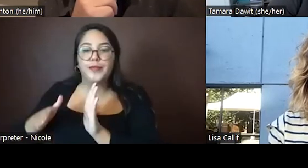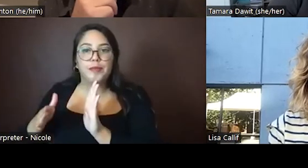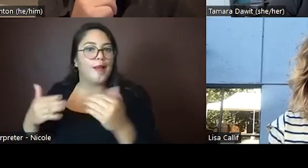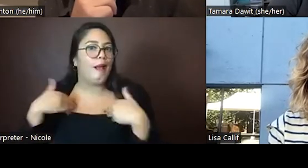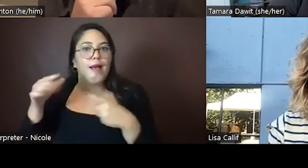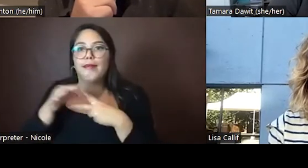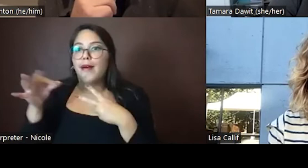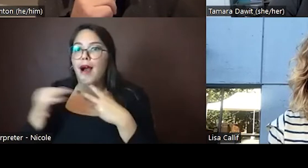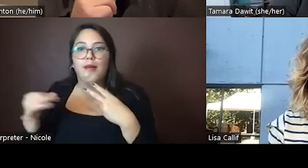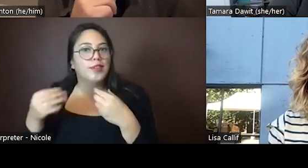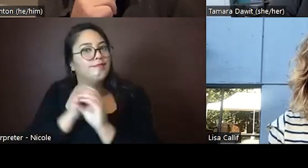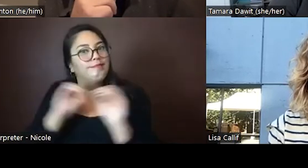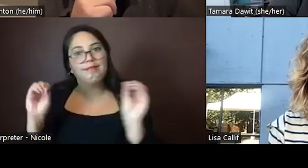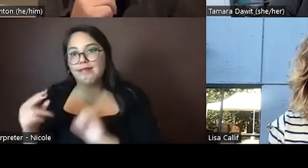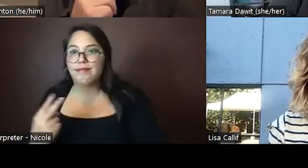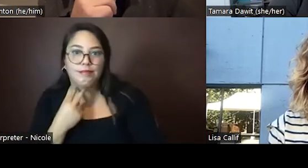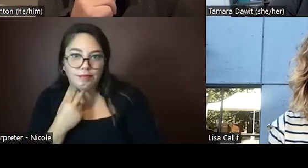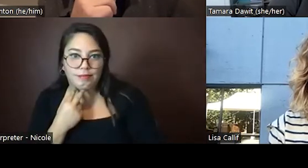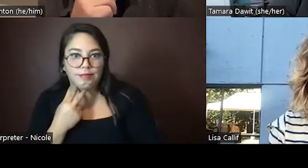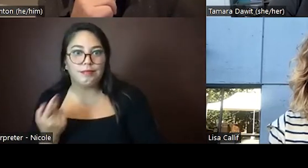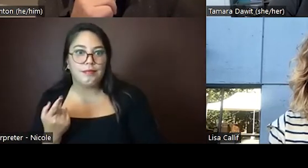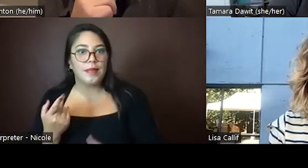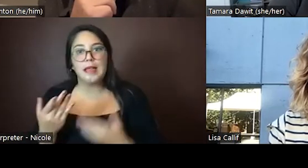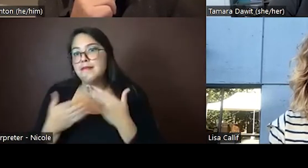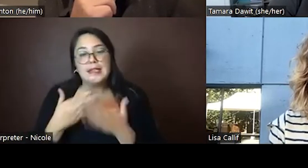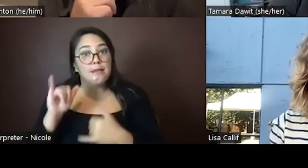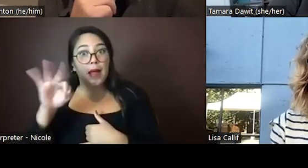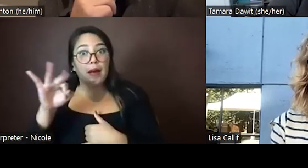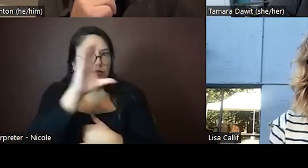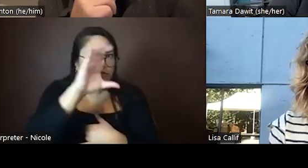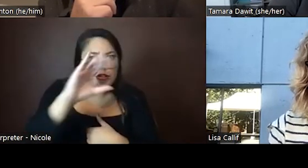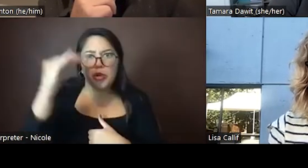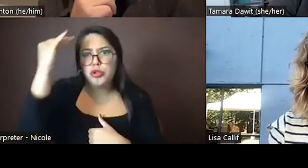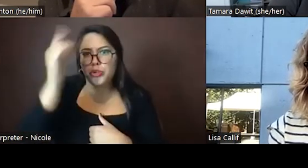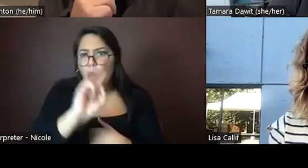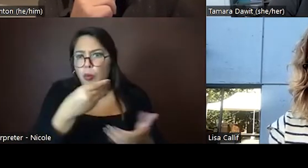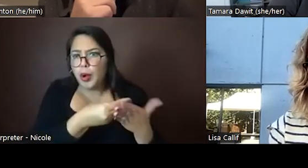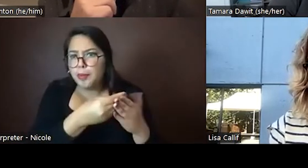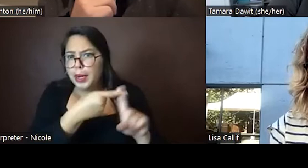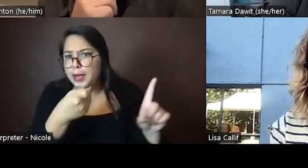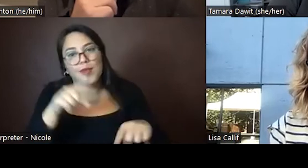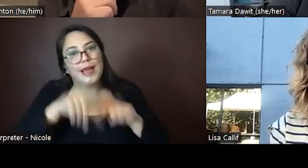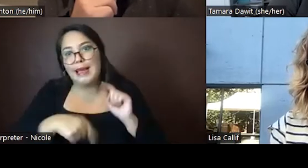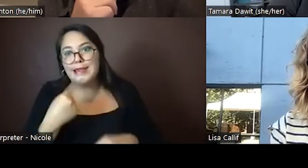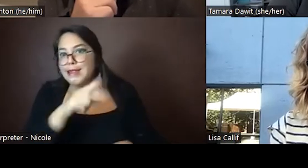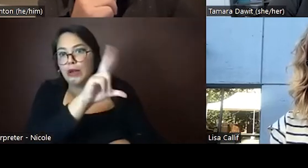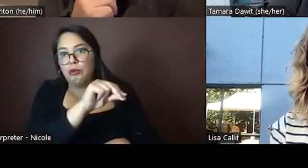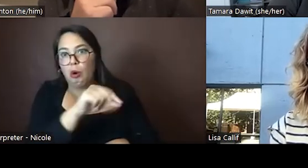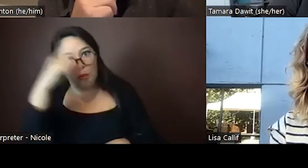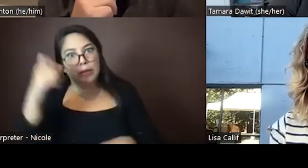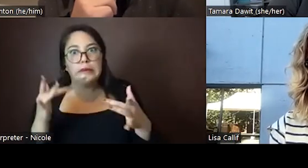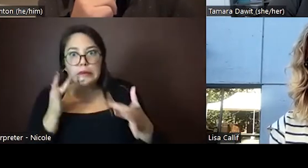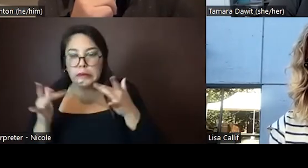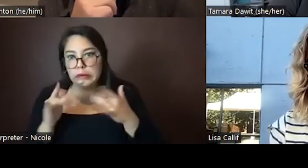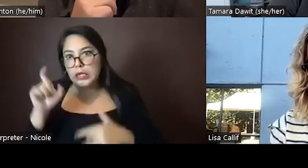to track, or even though they track the source of the money, say no to that money because they really need to make it,